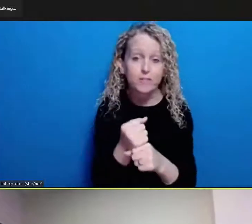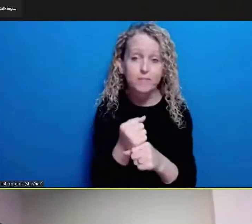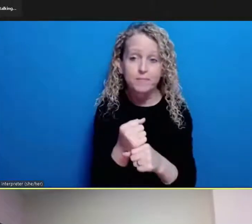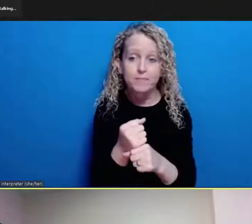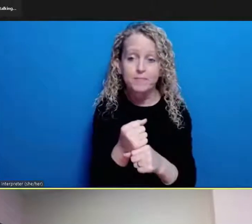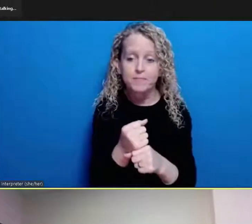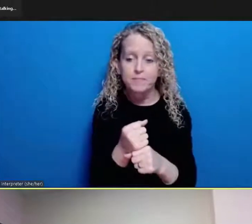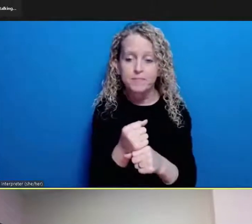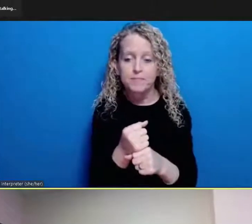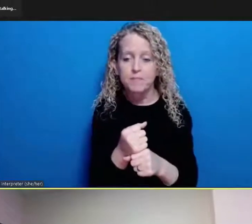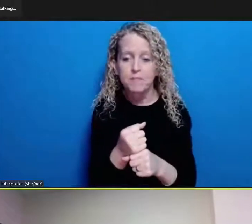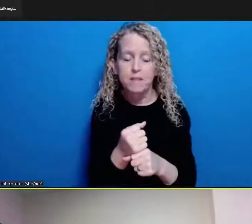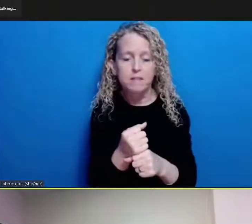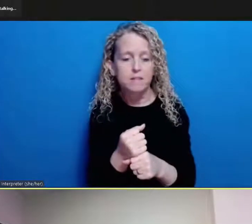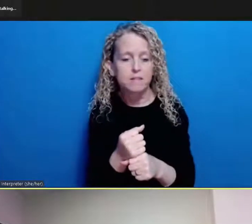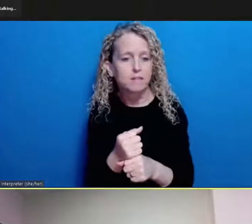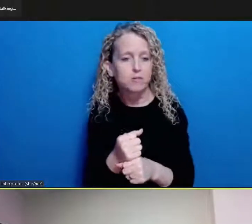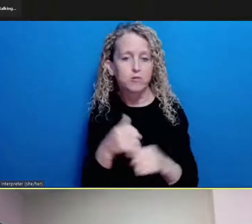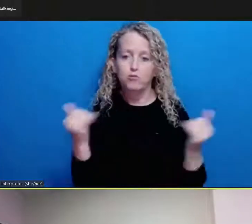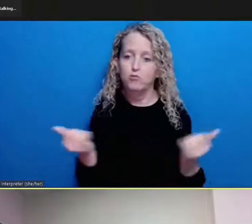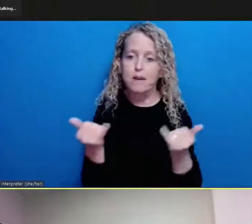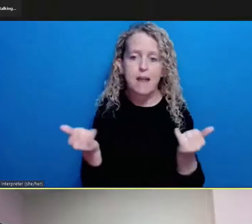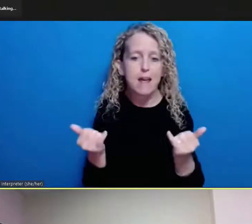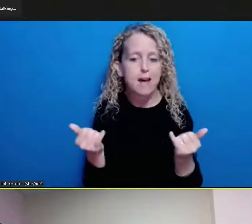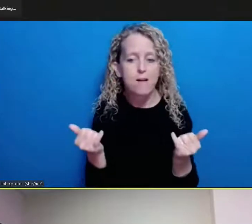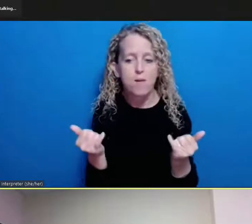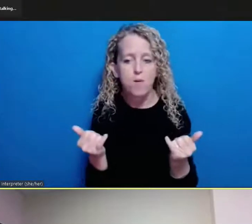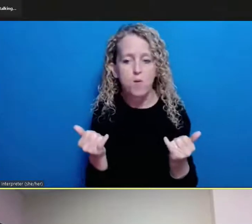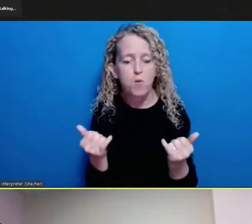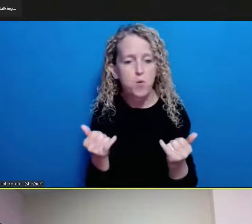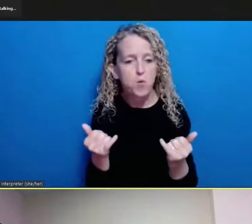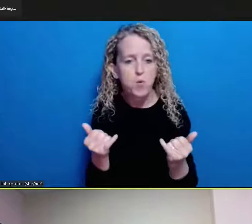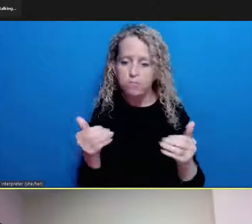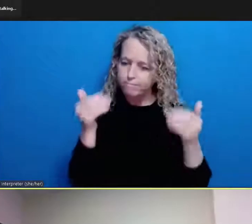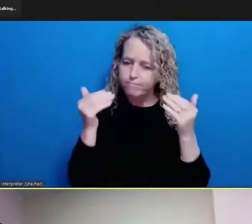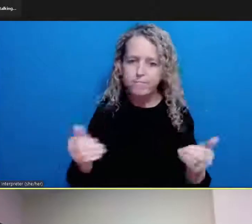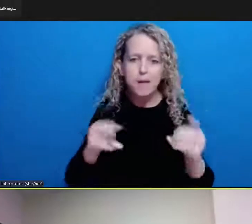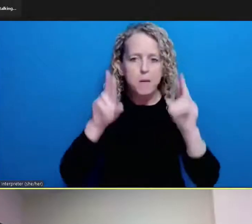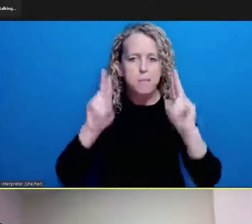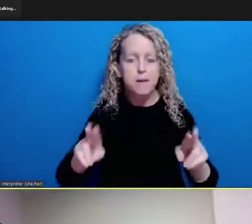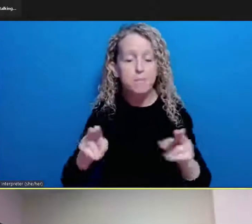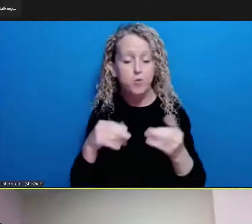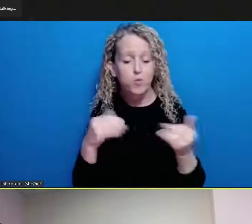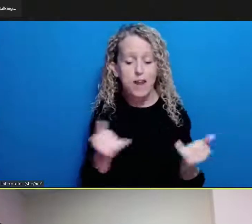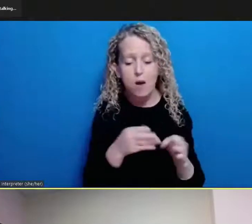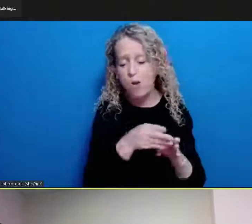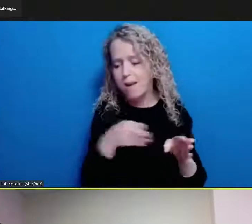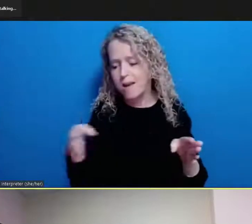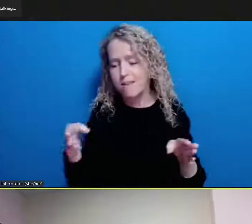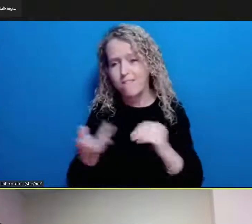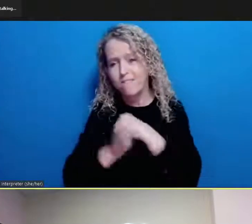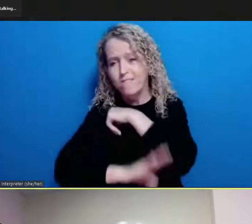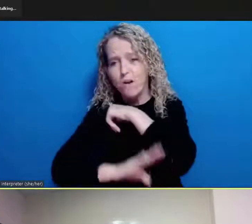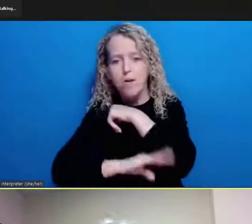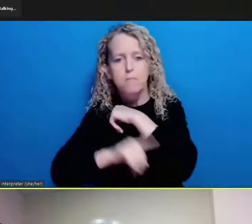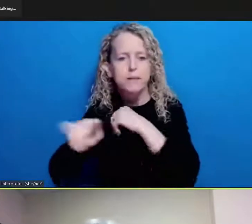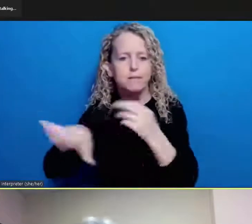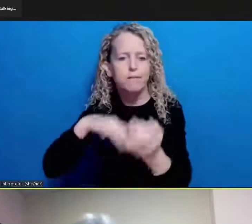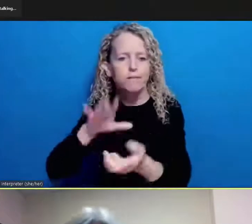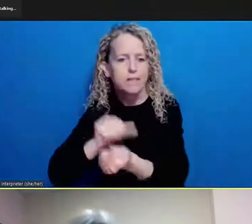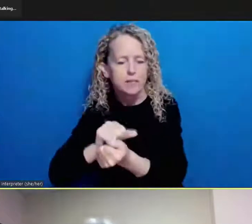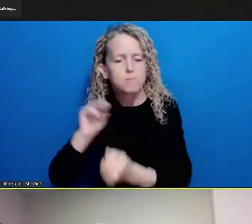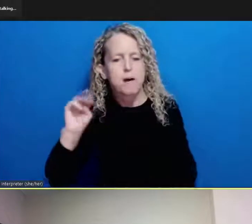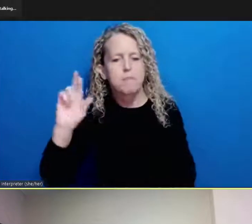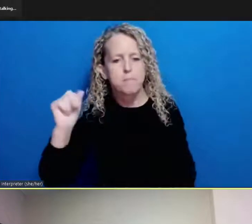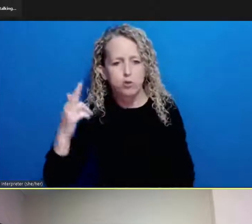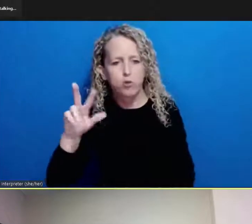they really, the window right now to apply is probably between now and late fall, because the projects would have to be done by March 31st. So yeah,